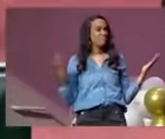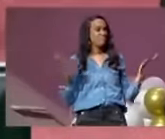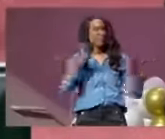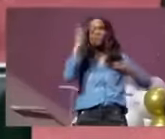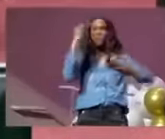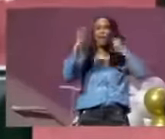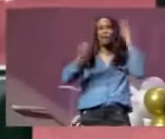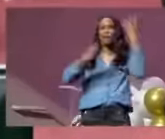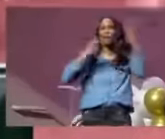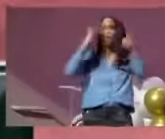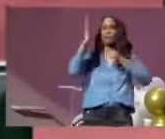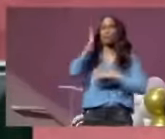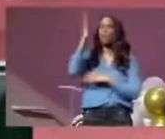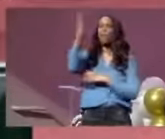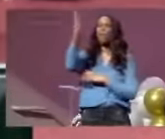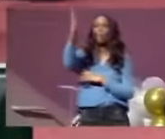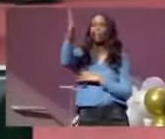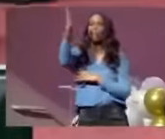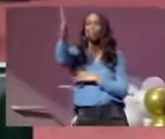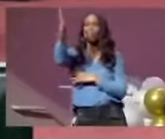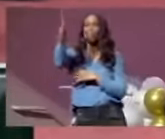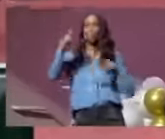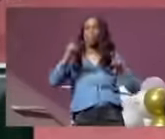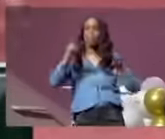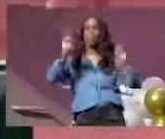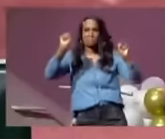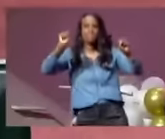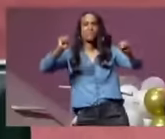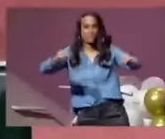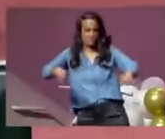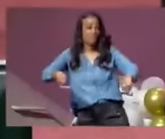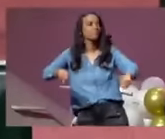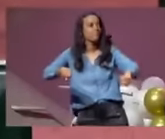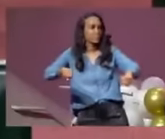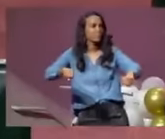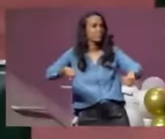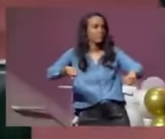I will praise him while I can.